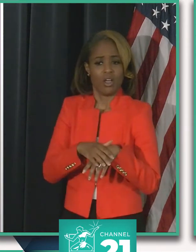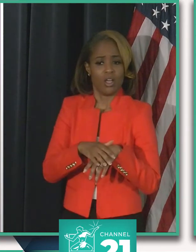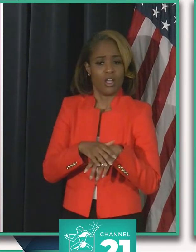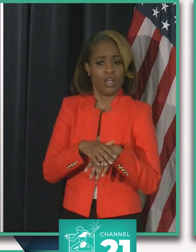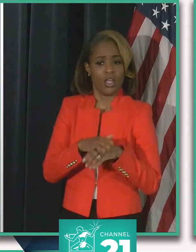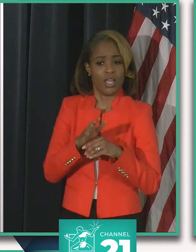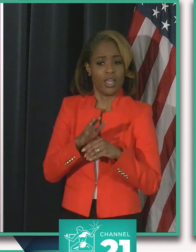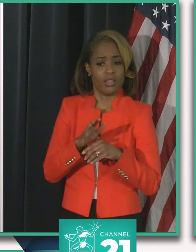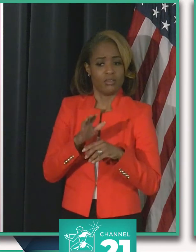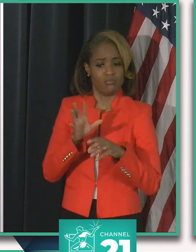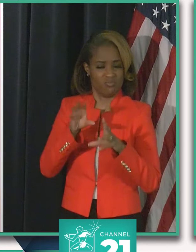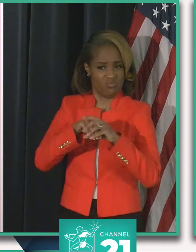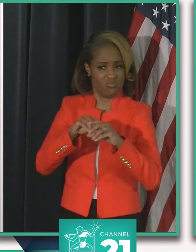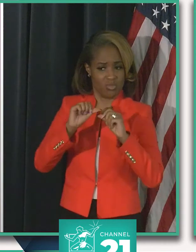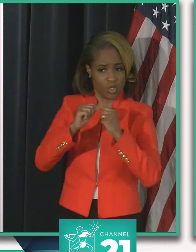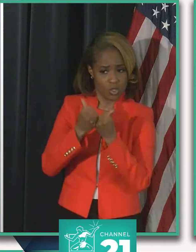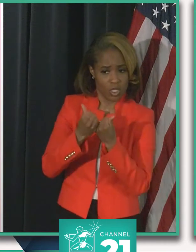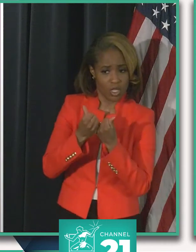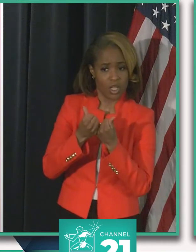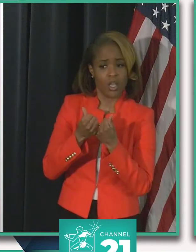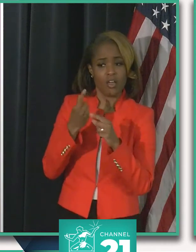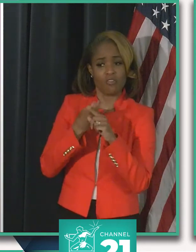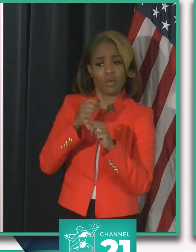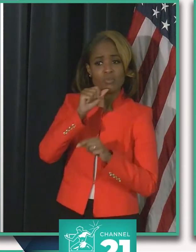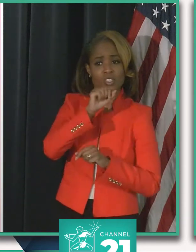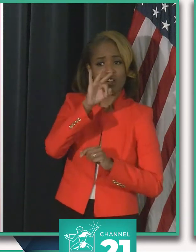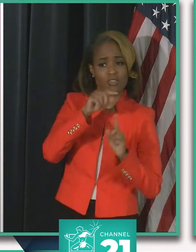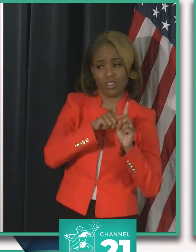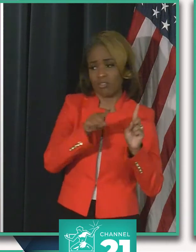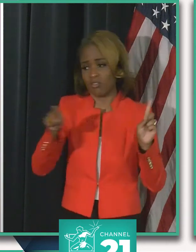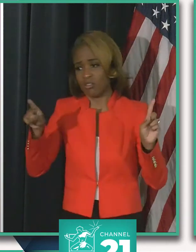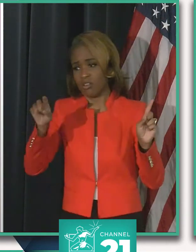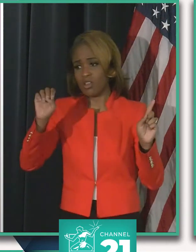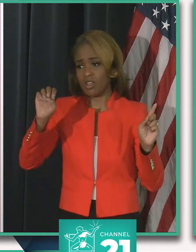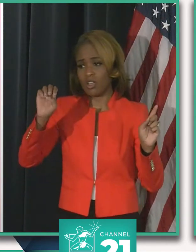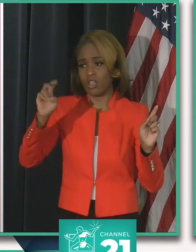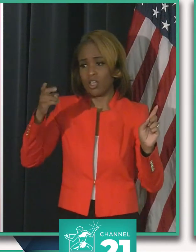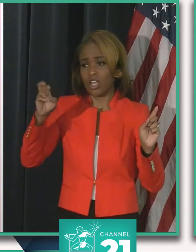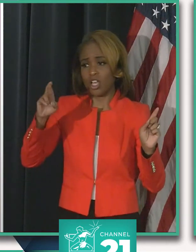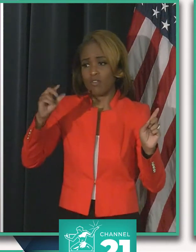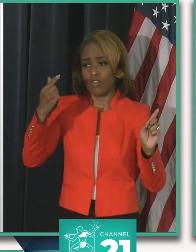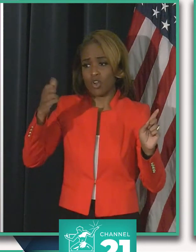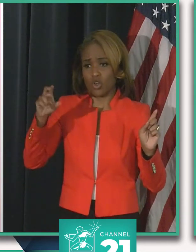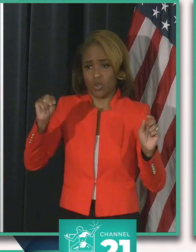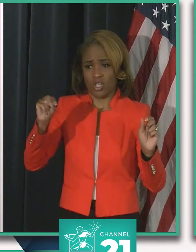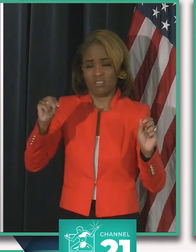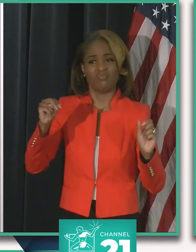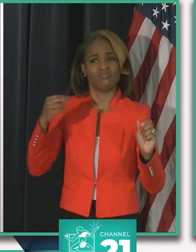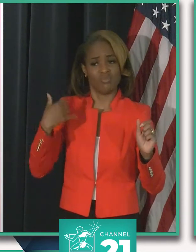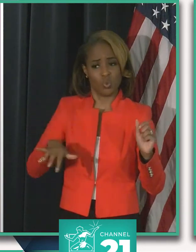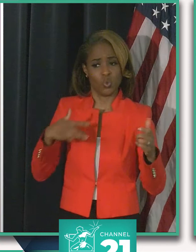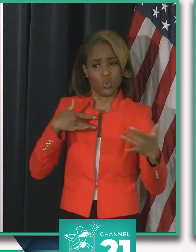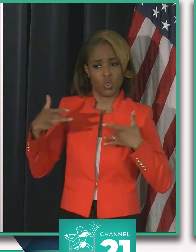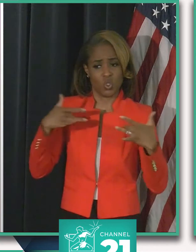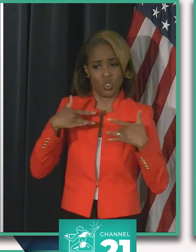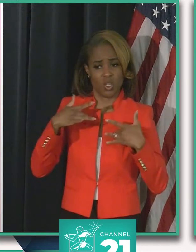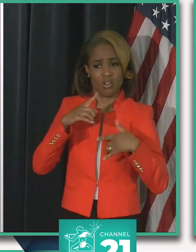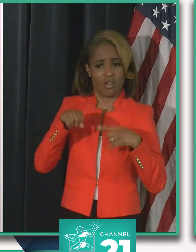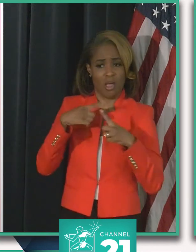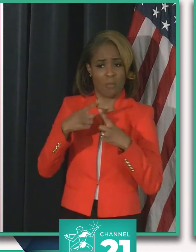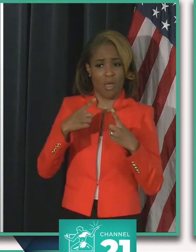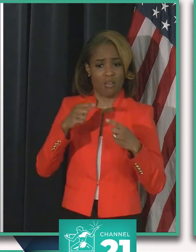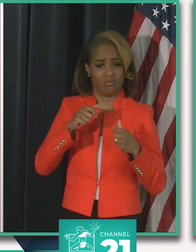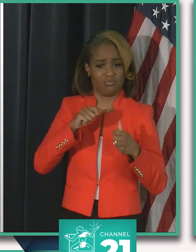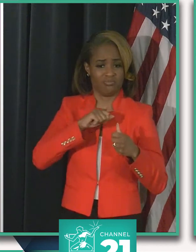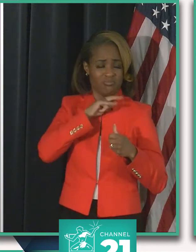Park Association, and we're from Southfield to Evergreen. We have a serious concern of this blight over here.